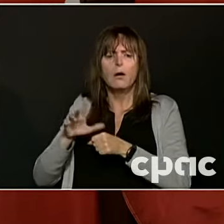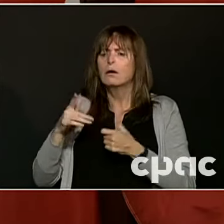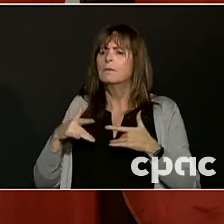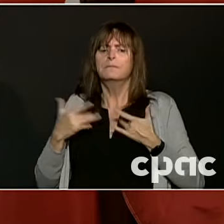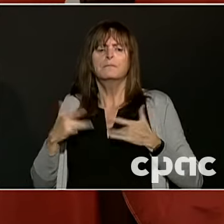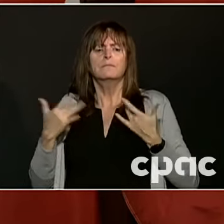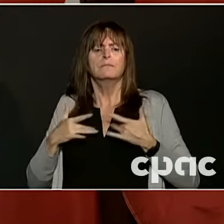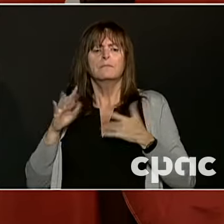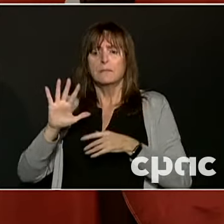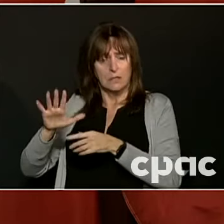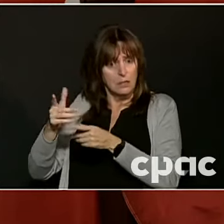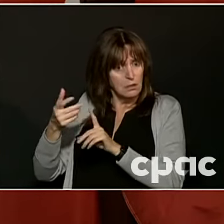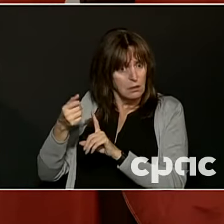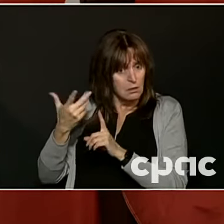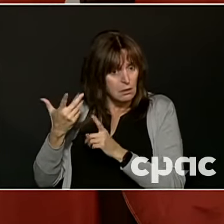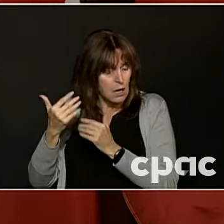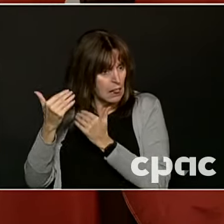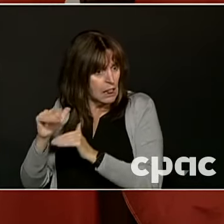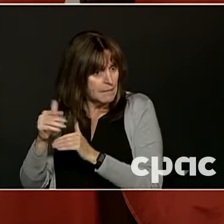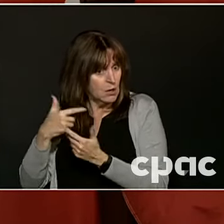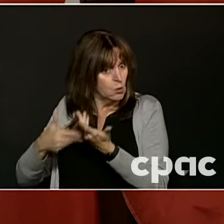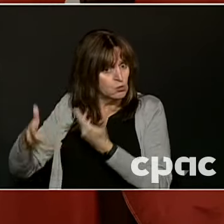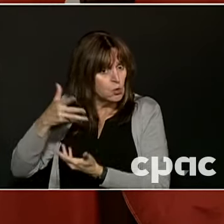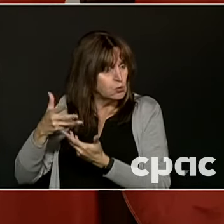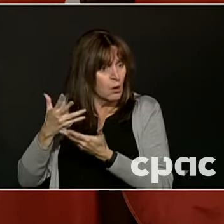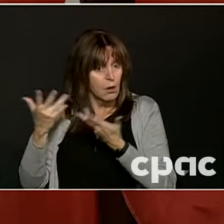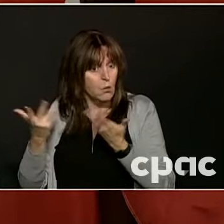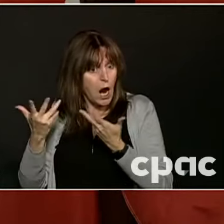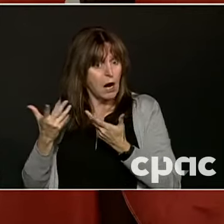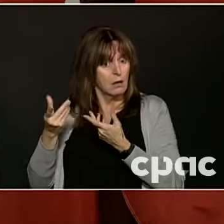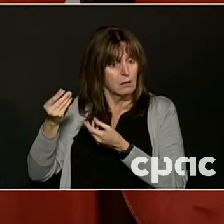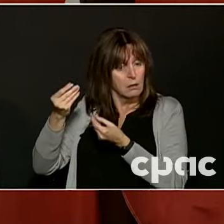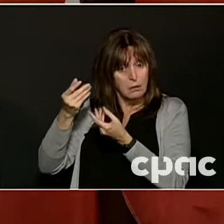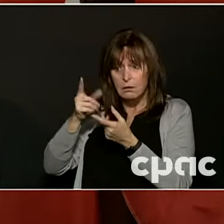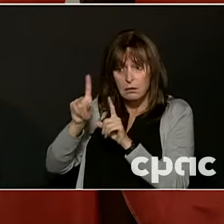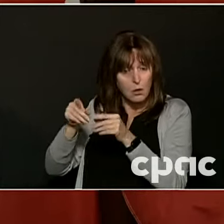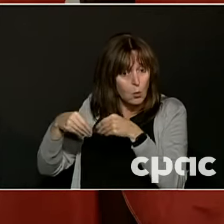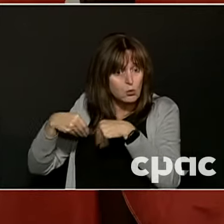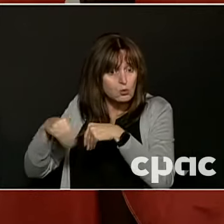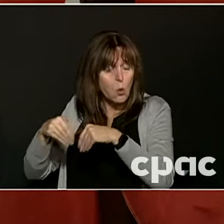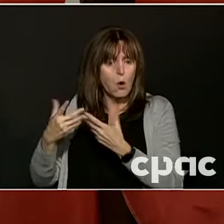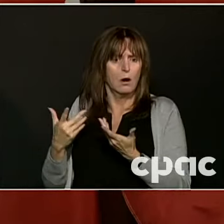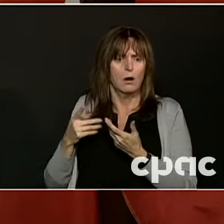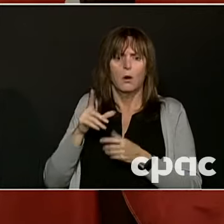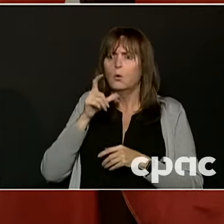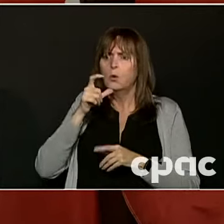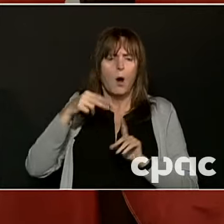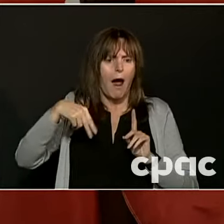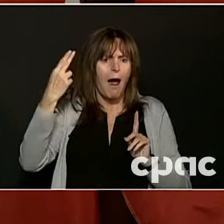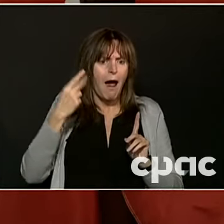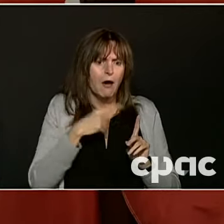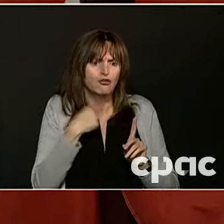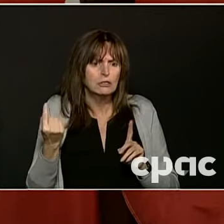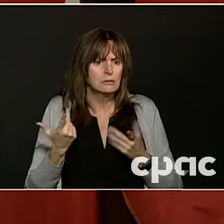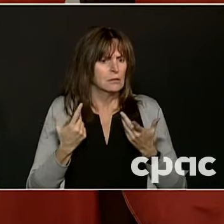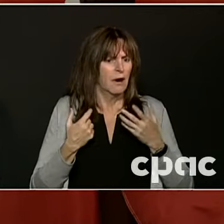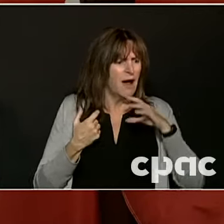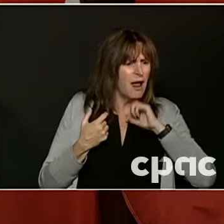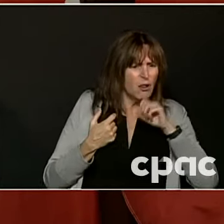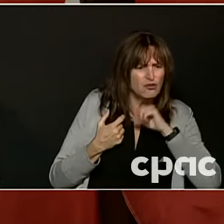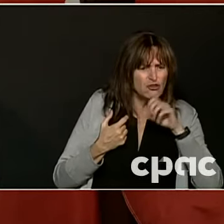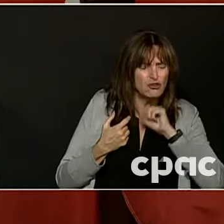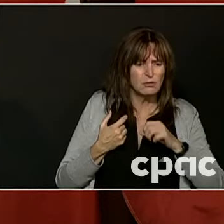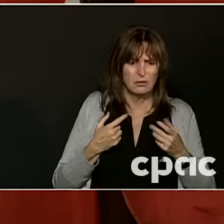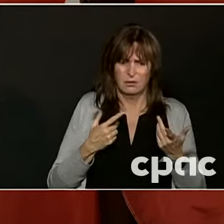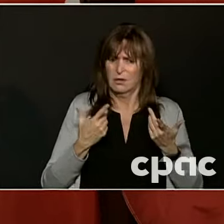out and around. We've already asked those over at high risk or over 70 to limit their activities to only very essential needs to go out, and ask someone to